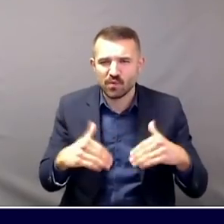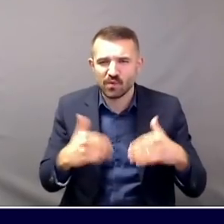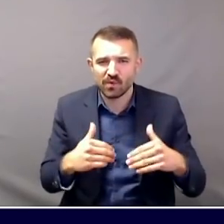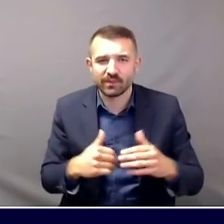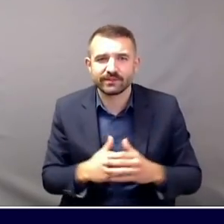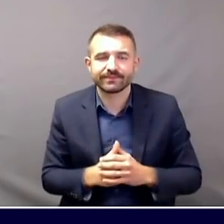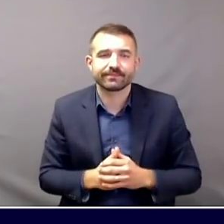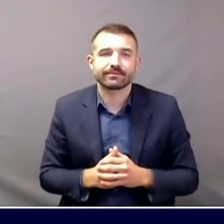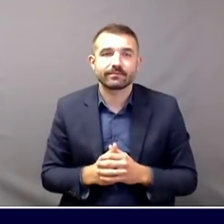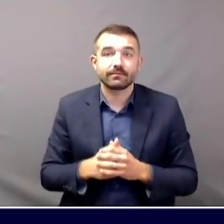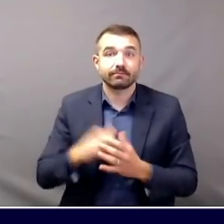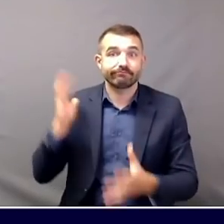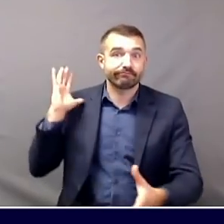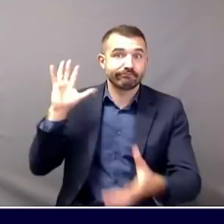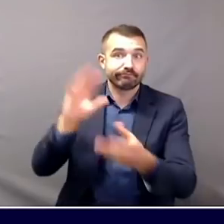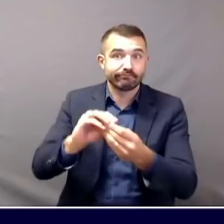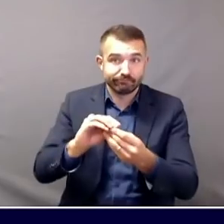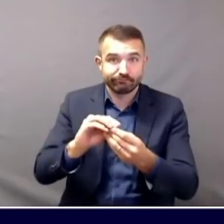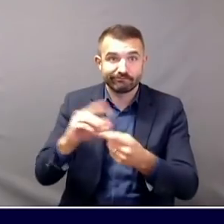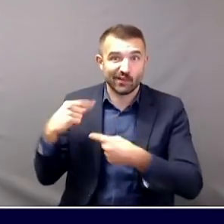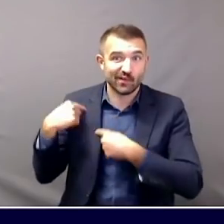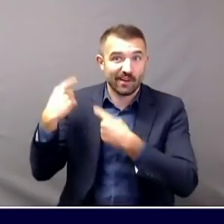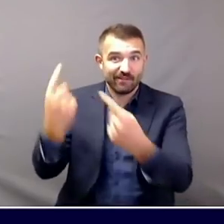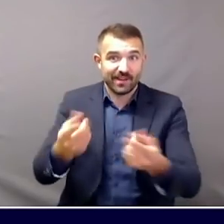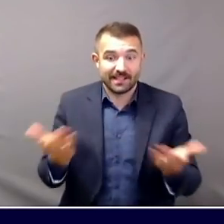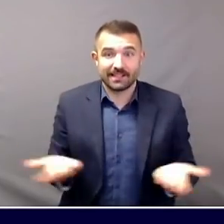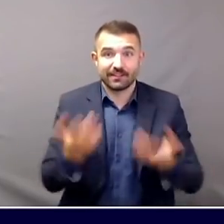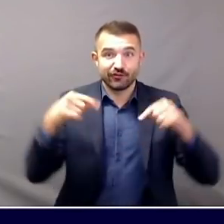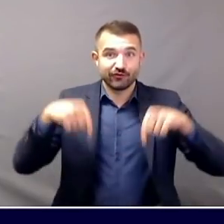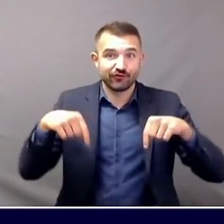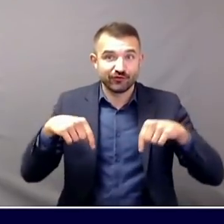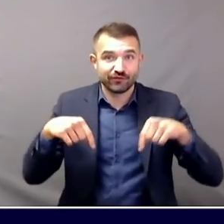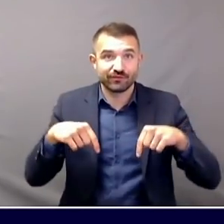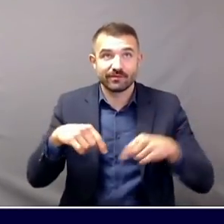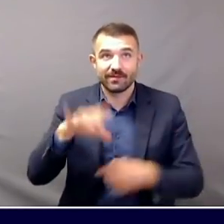Overall, statewide, there are a total of